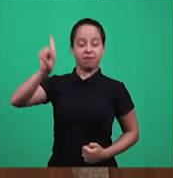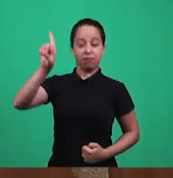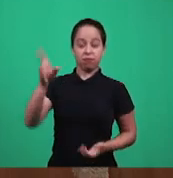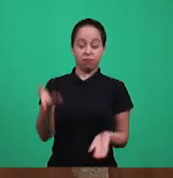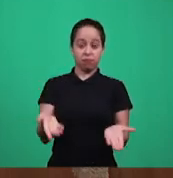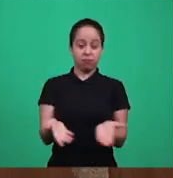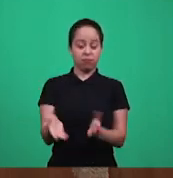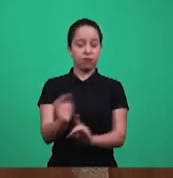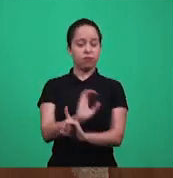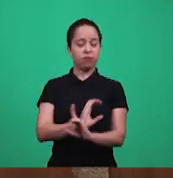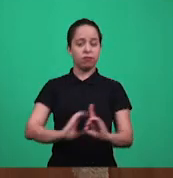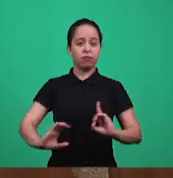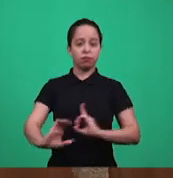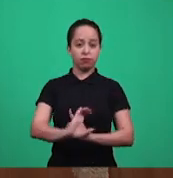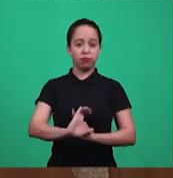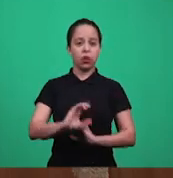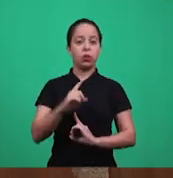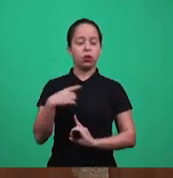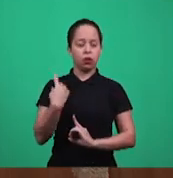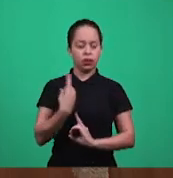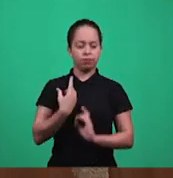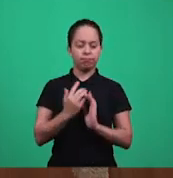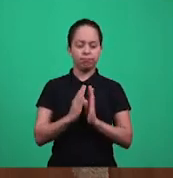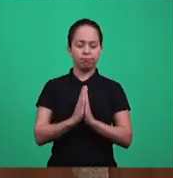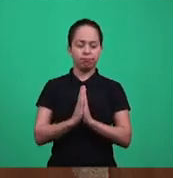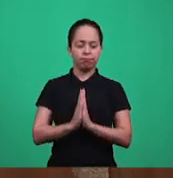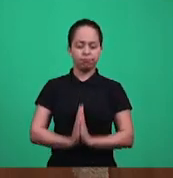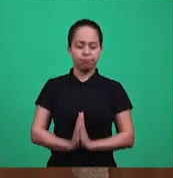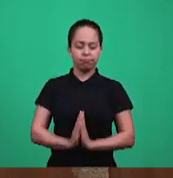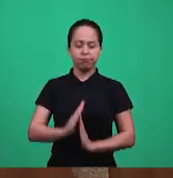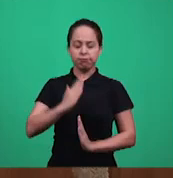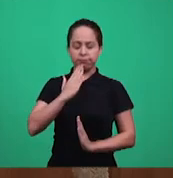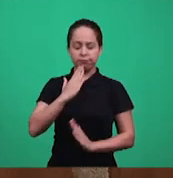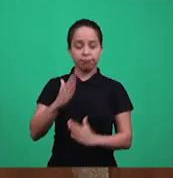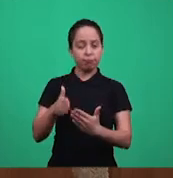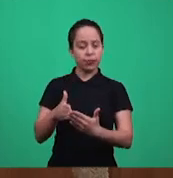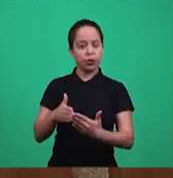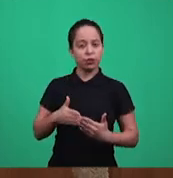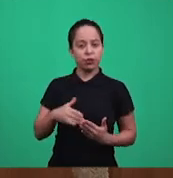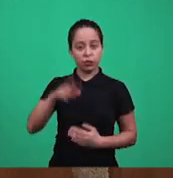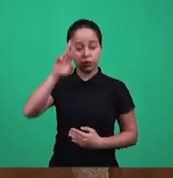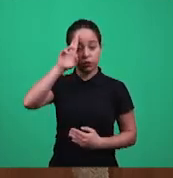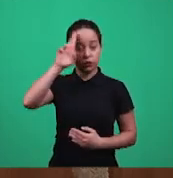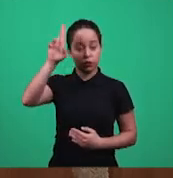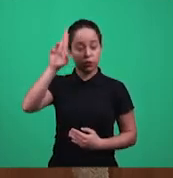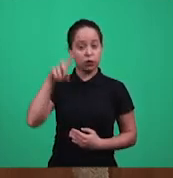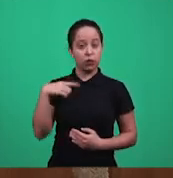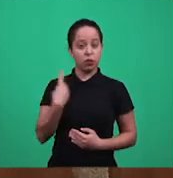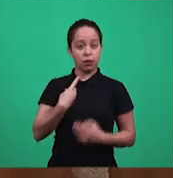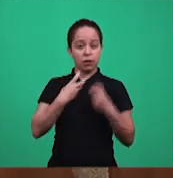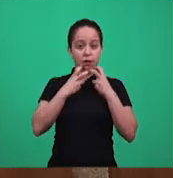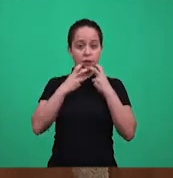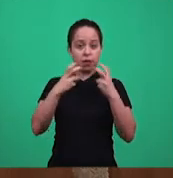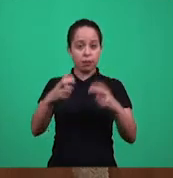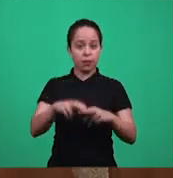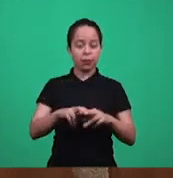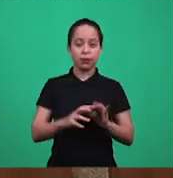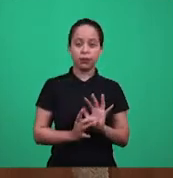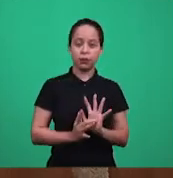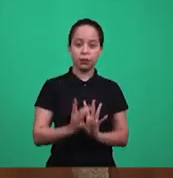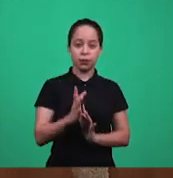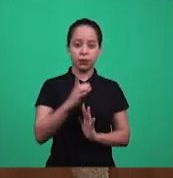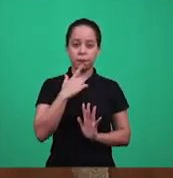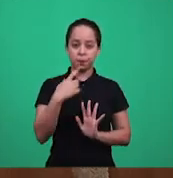unto our Lord. And so we may begin this service. We are going to conduct a prayer